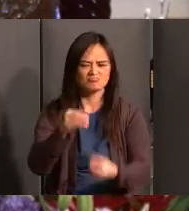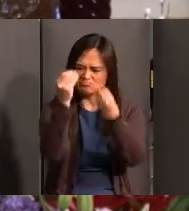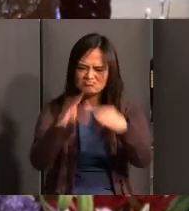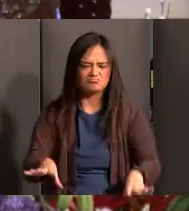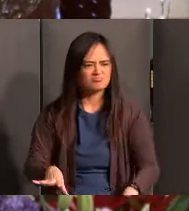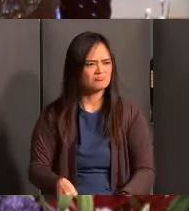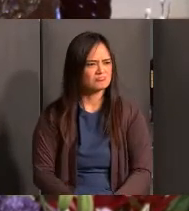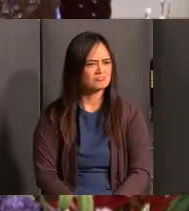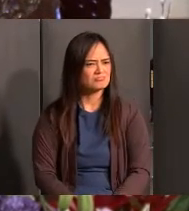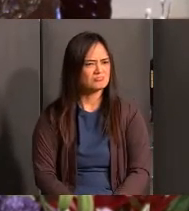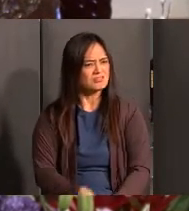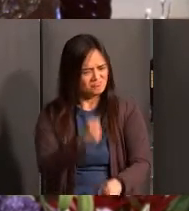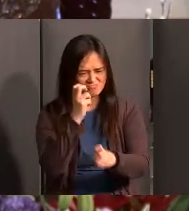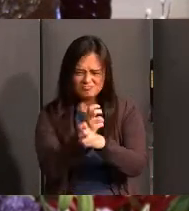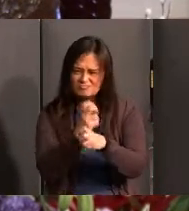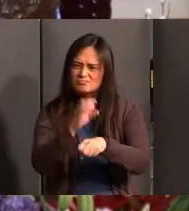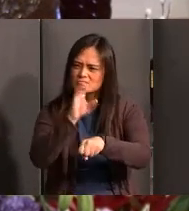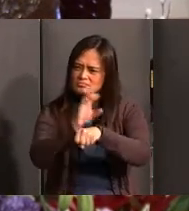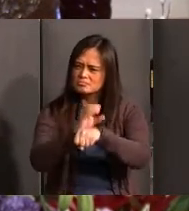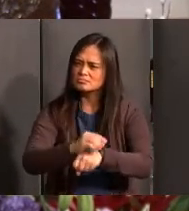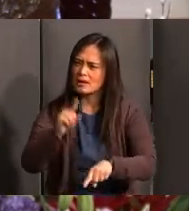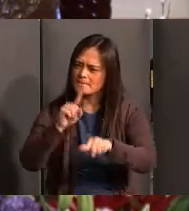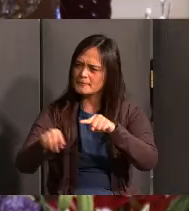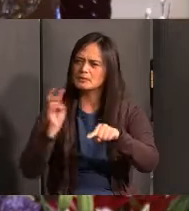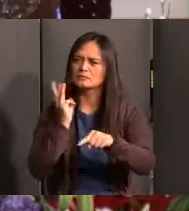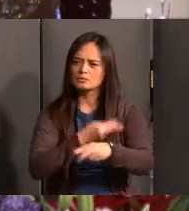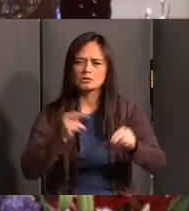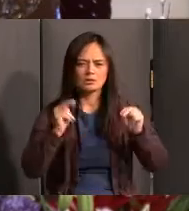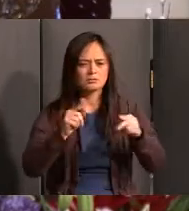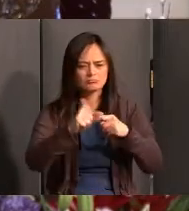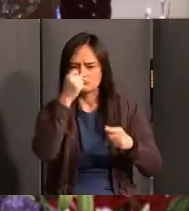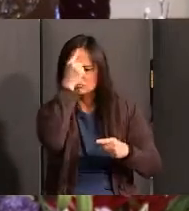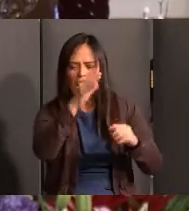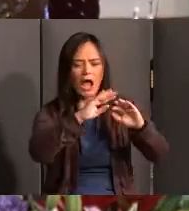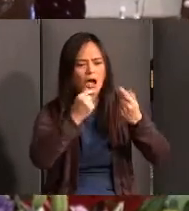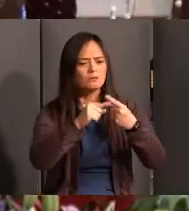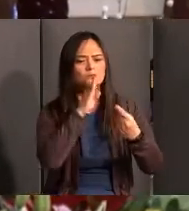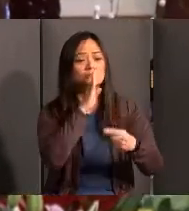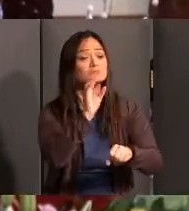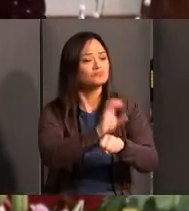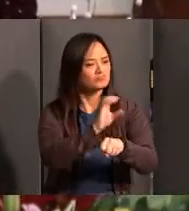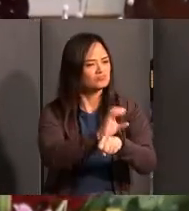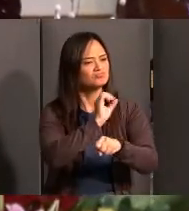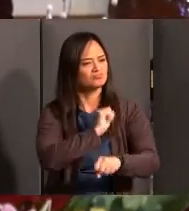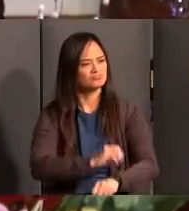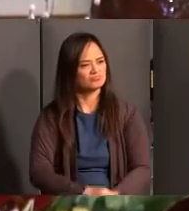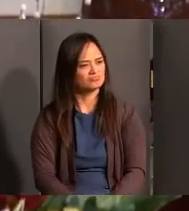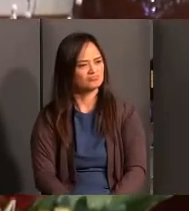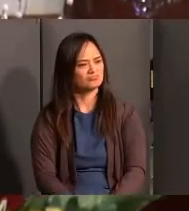church. But we need to understand how to be a church.